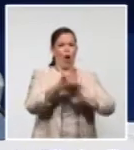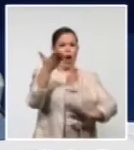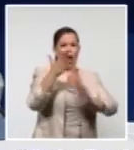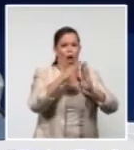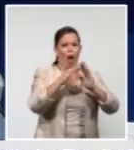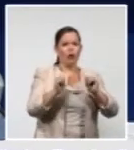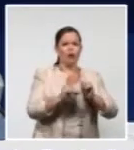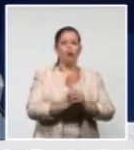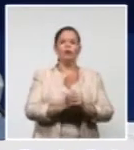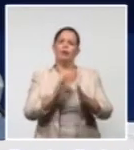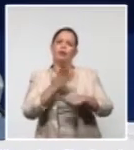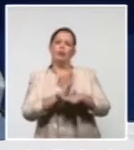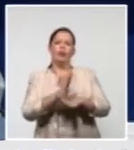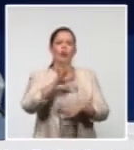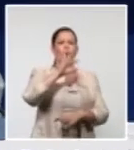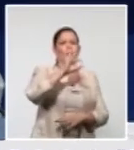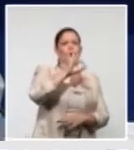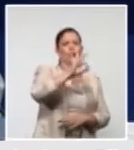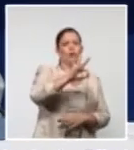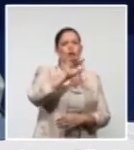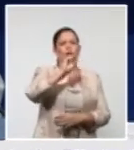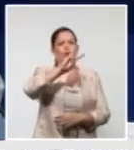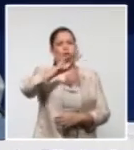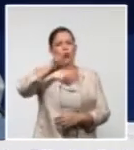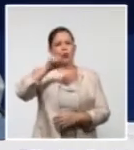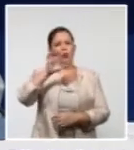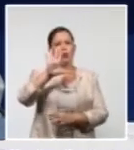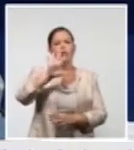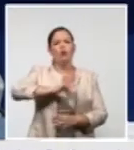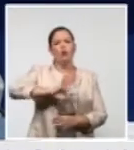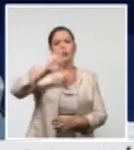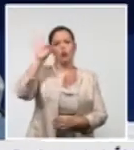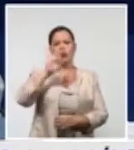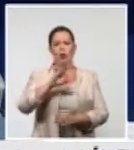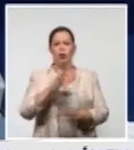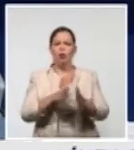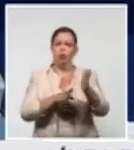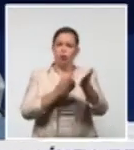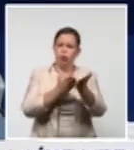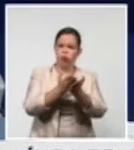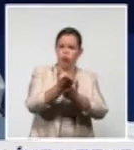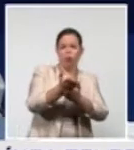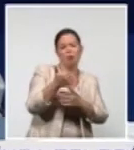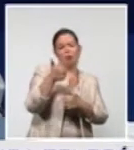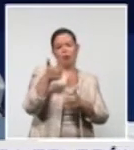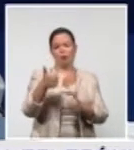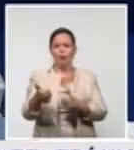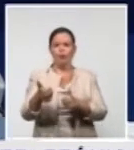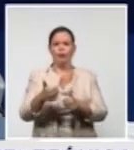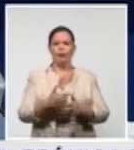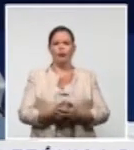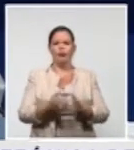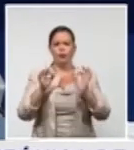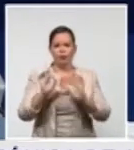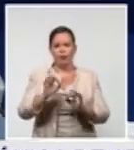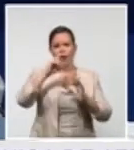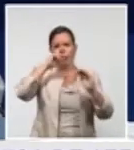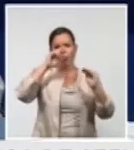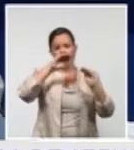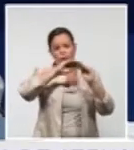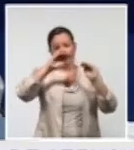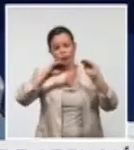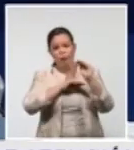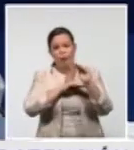Meanwhile, 20 cases yesterday are between 21 and 40 years of age, 15 are between 41